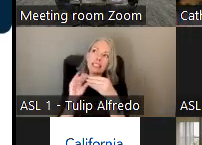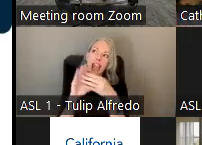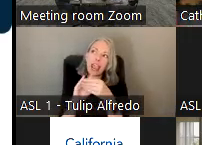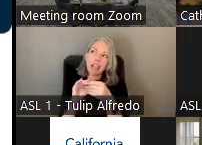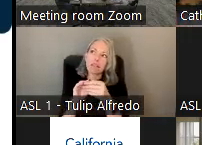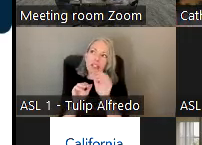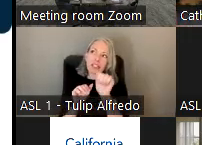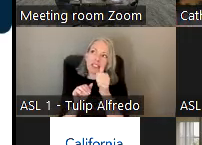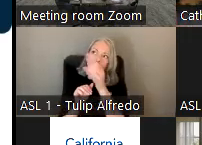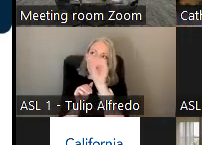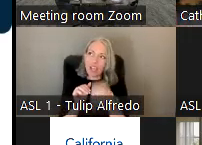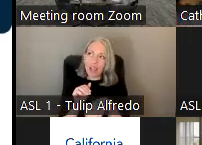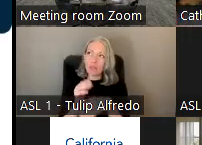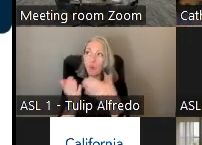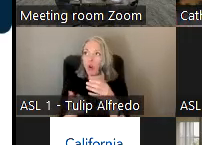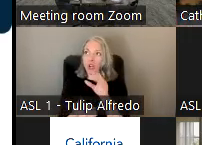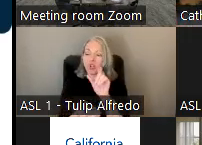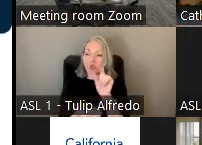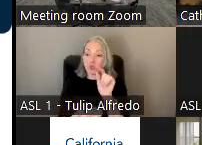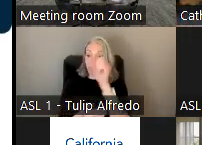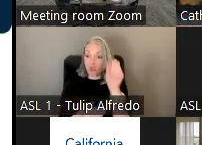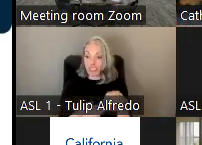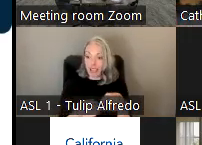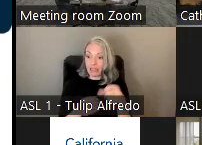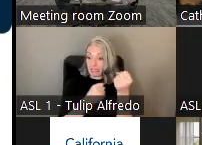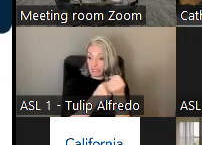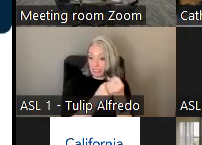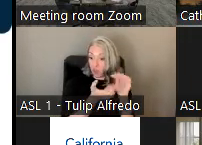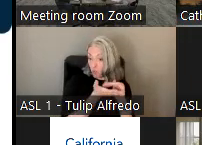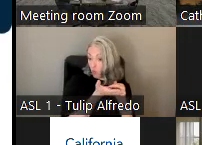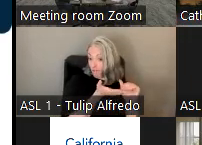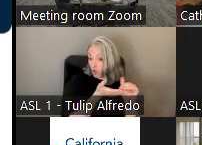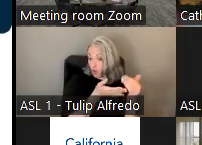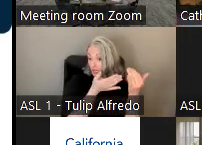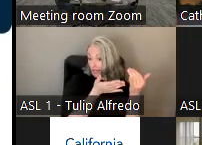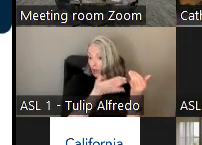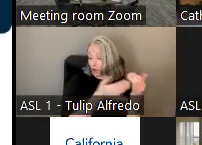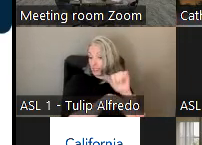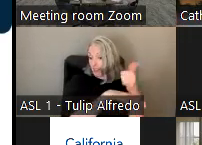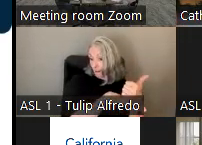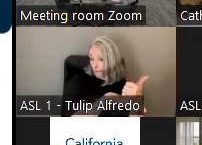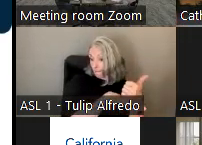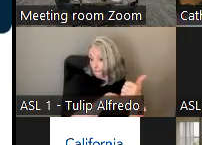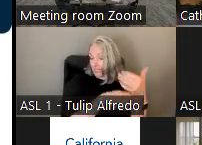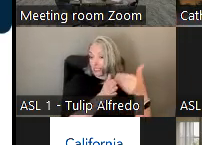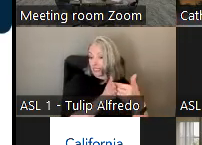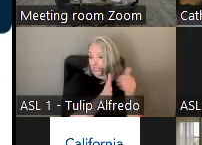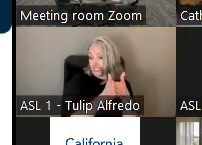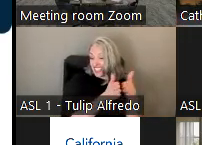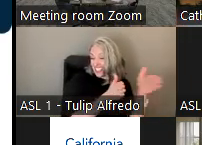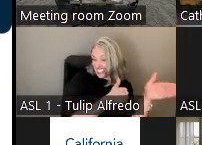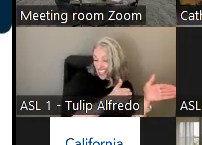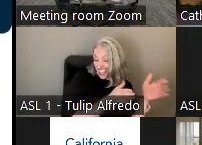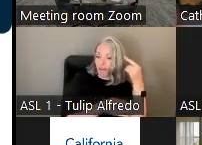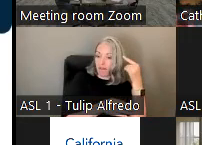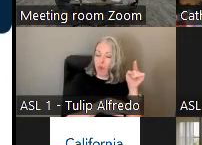10% or 20% of the assisted waiver slots that currently exist are going to be set aside for a targeted